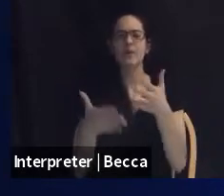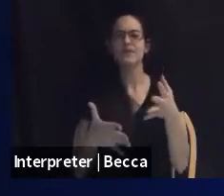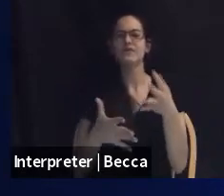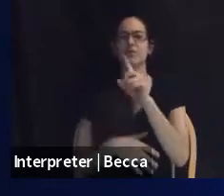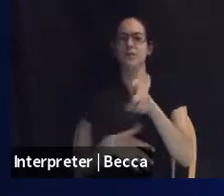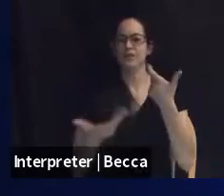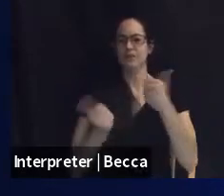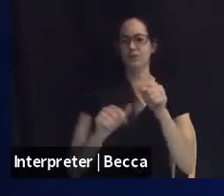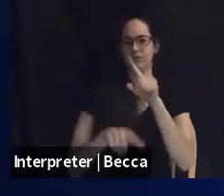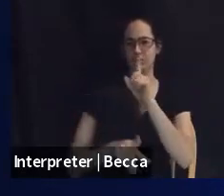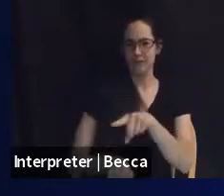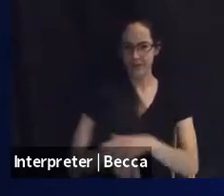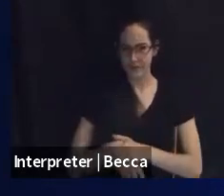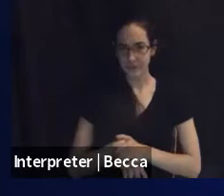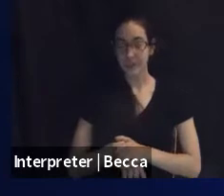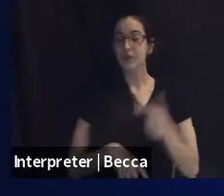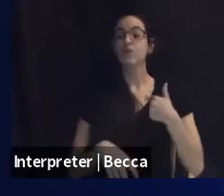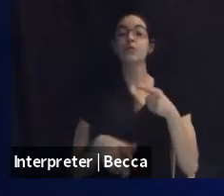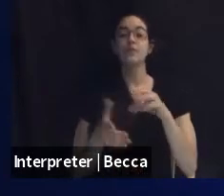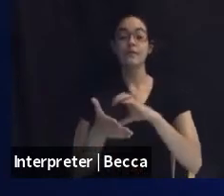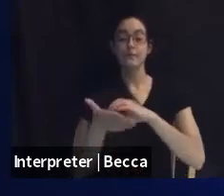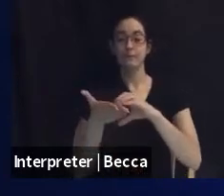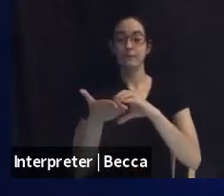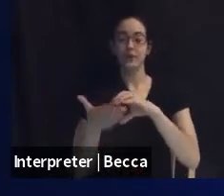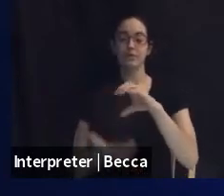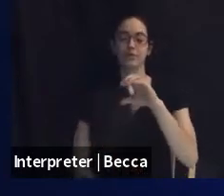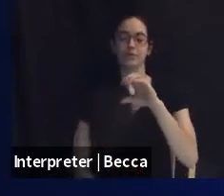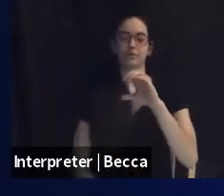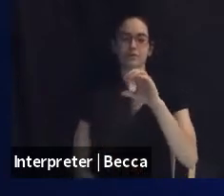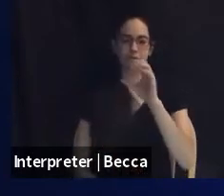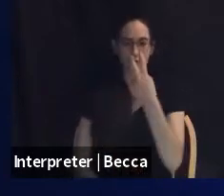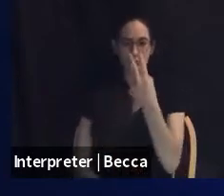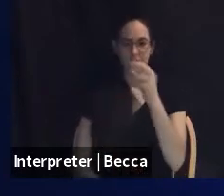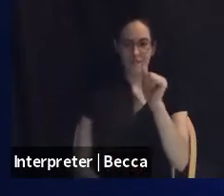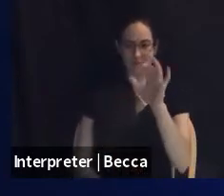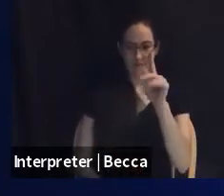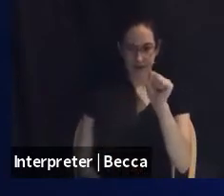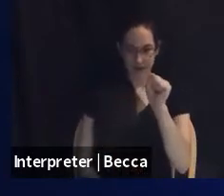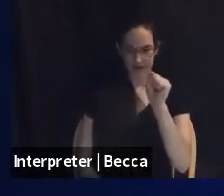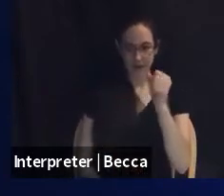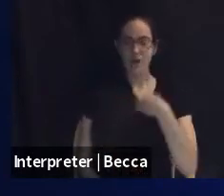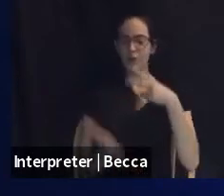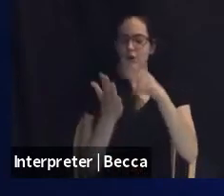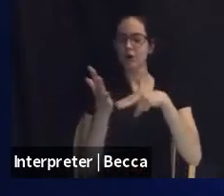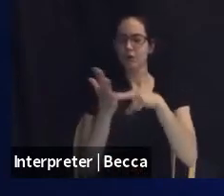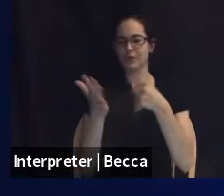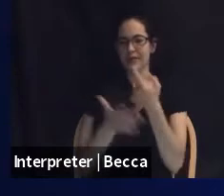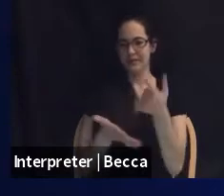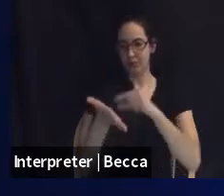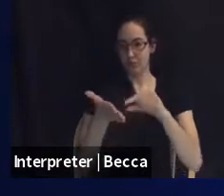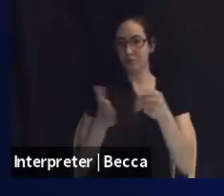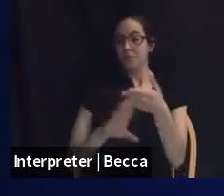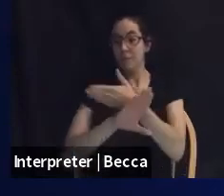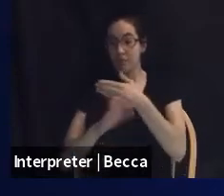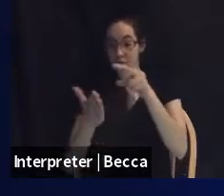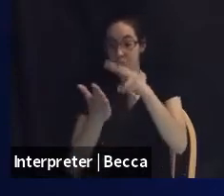to answer? So if we go to Acts chapter 2, it's a book of the Bible, it's the second chapter, we're gonna read a few scriptures. But before we do that, let me